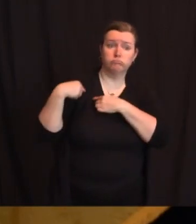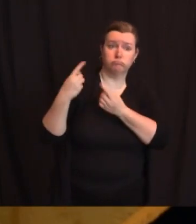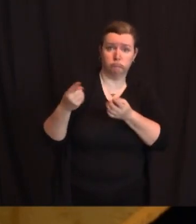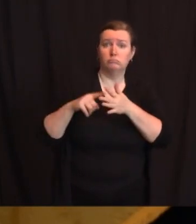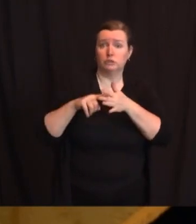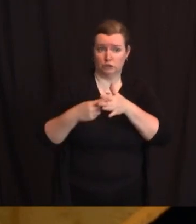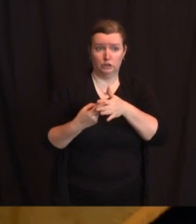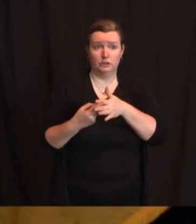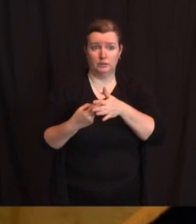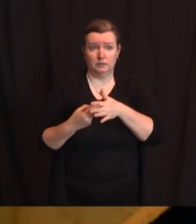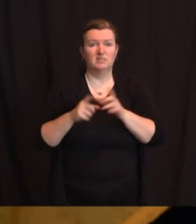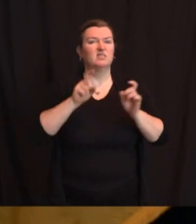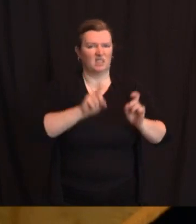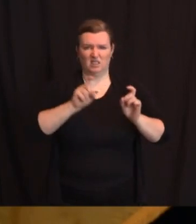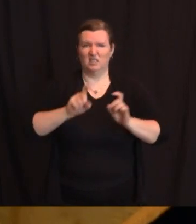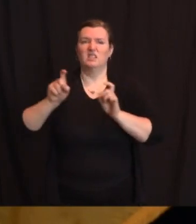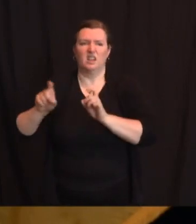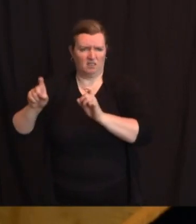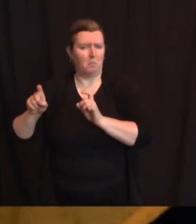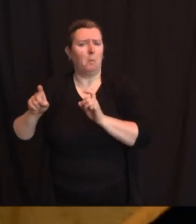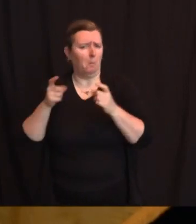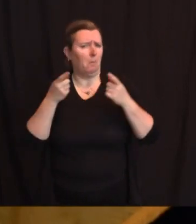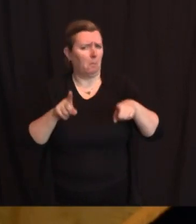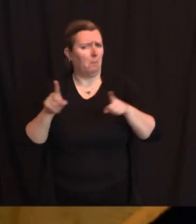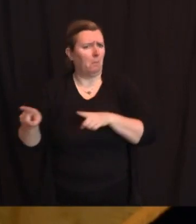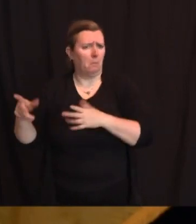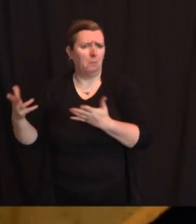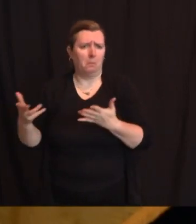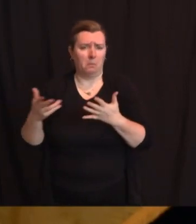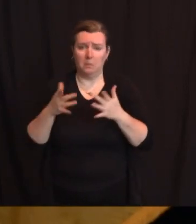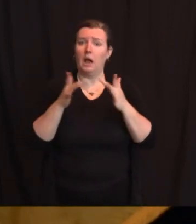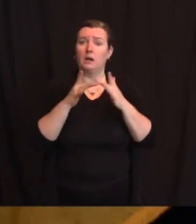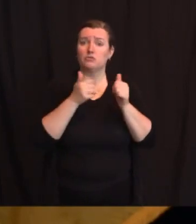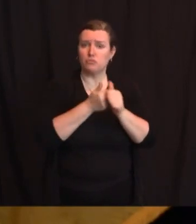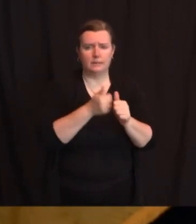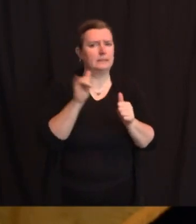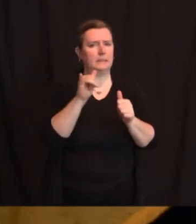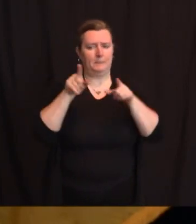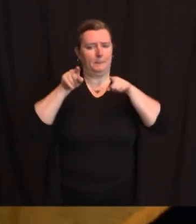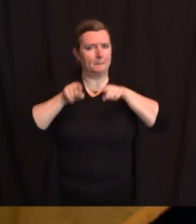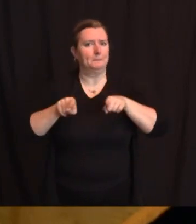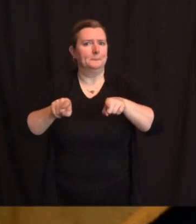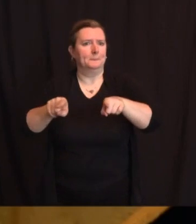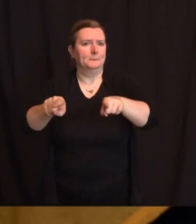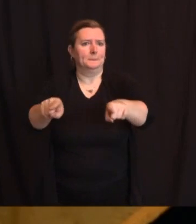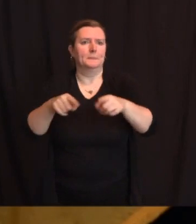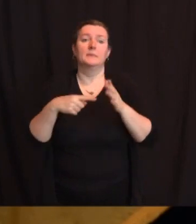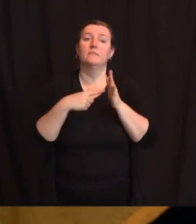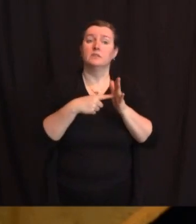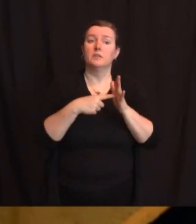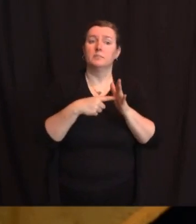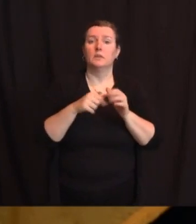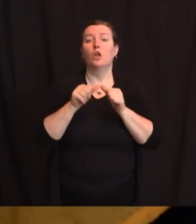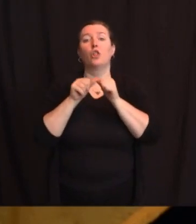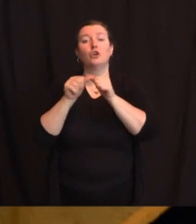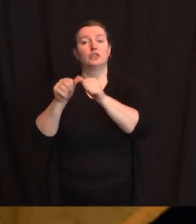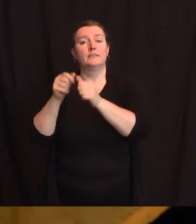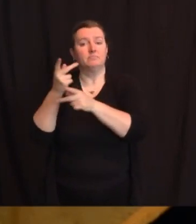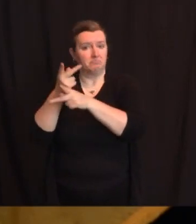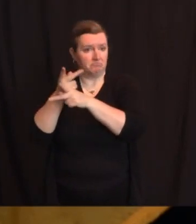been taking place. For example, in long-term care settings and assisted living, of a total population